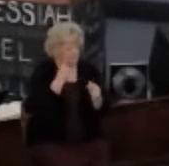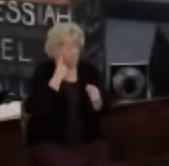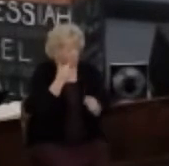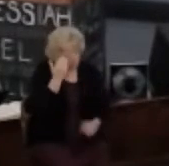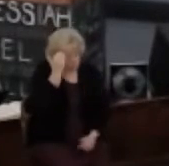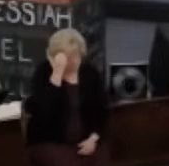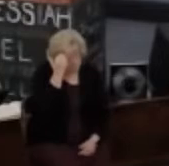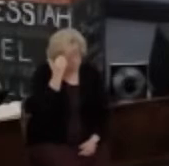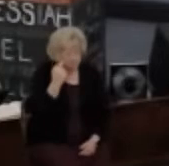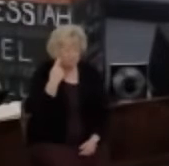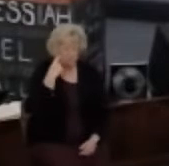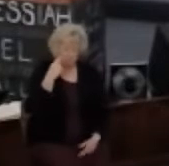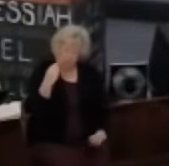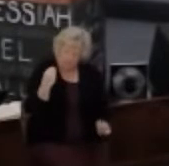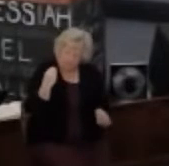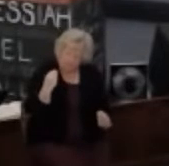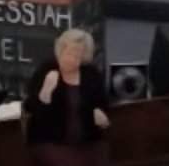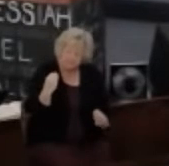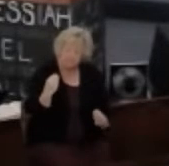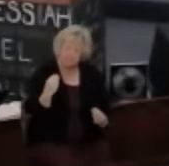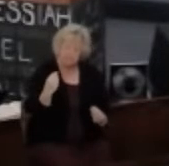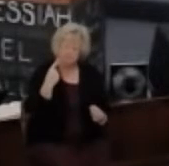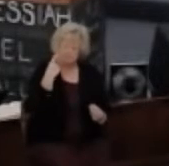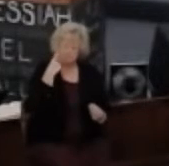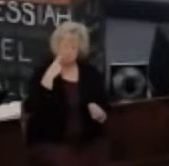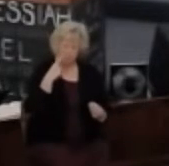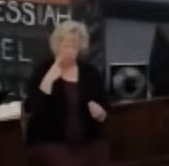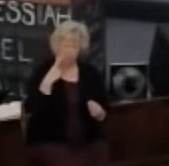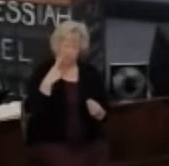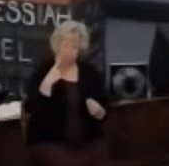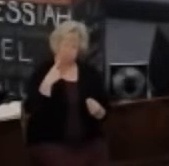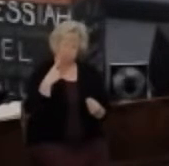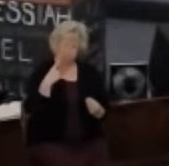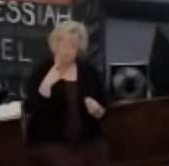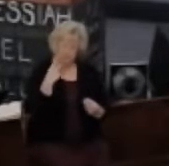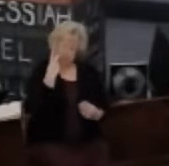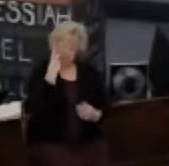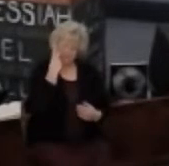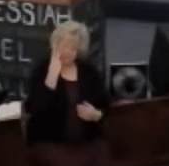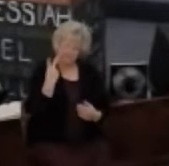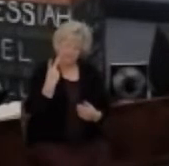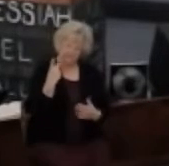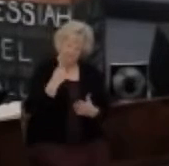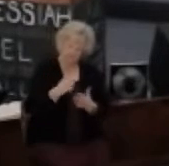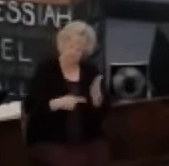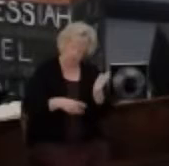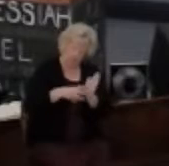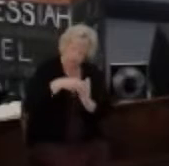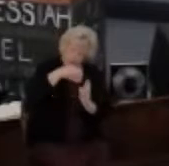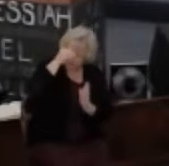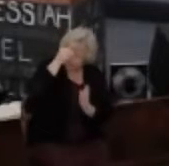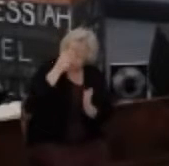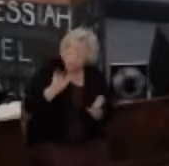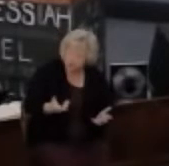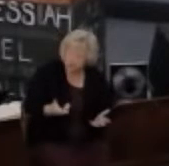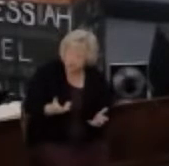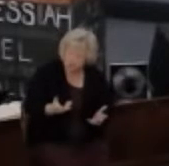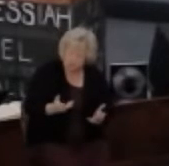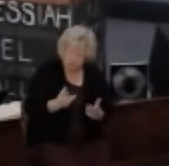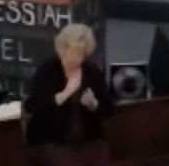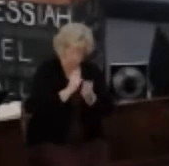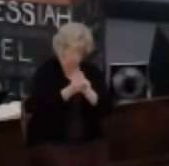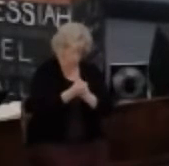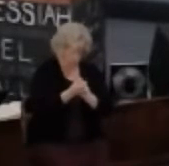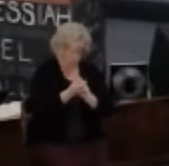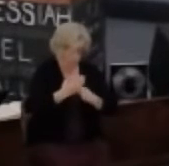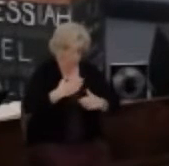We ask for your revelation in what you want us to learn, what you want us to change in our